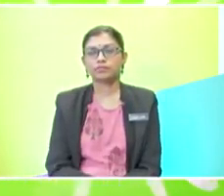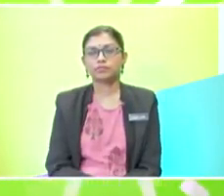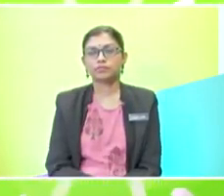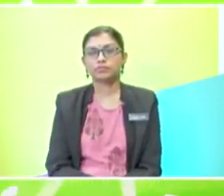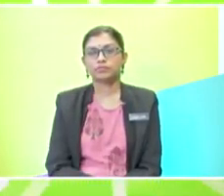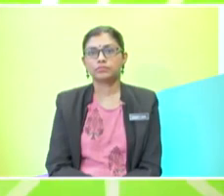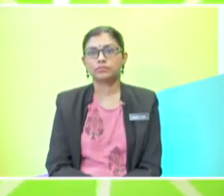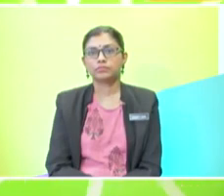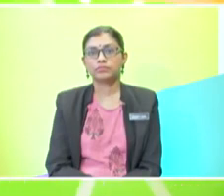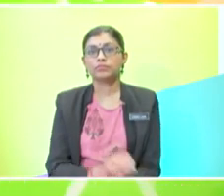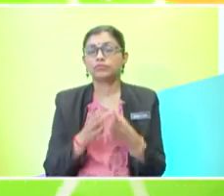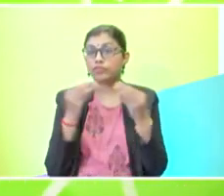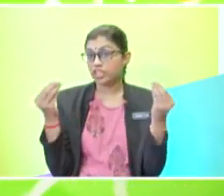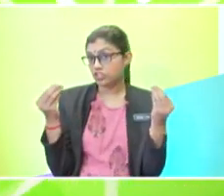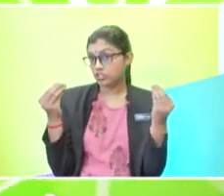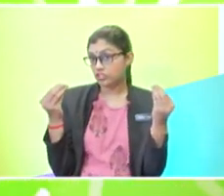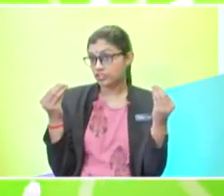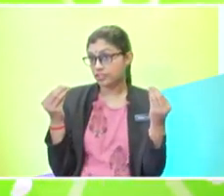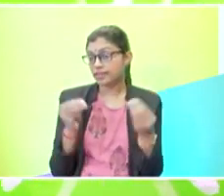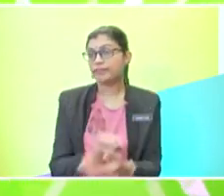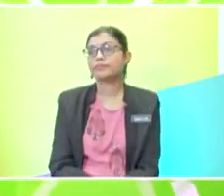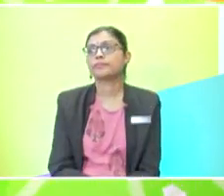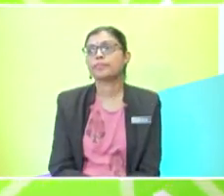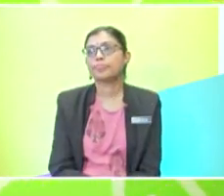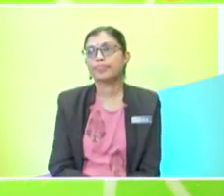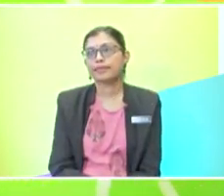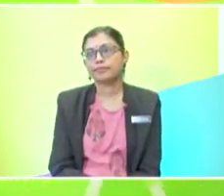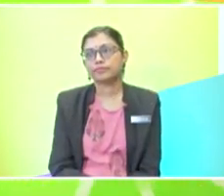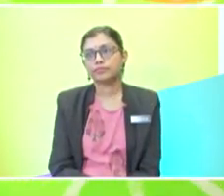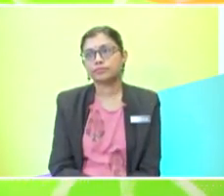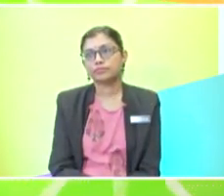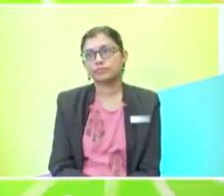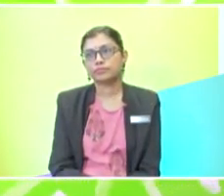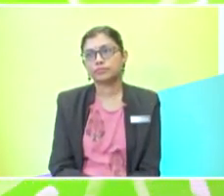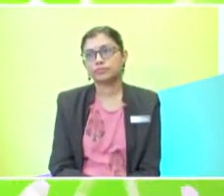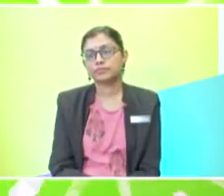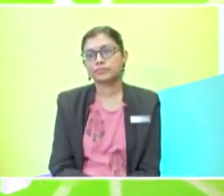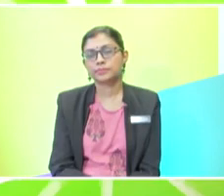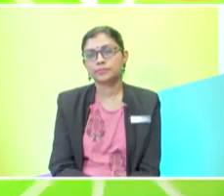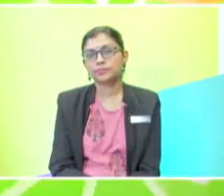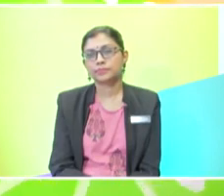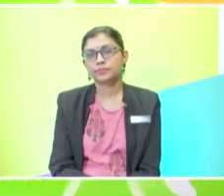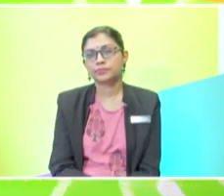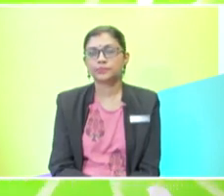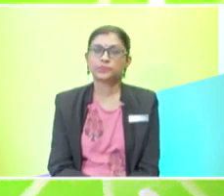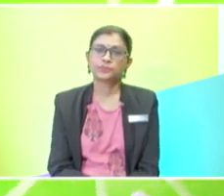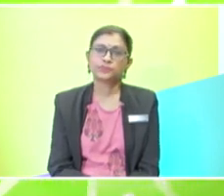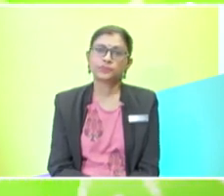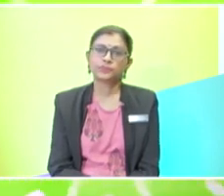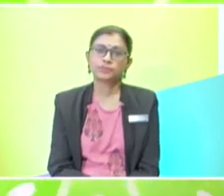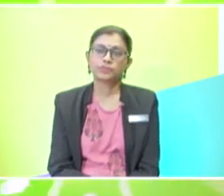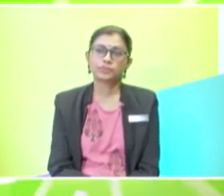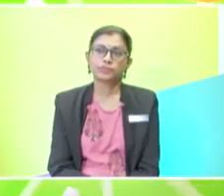ready, guys? This is challenging. It seems to be challenging. All right, ready? It's fine. All right, ready?